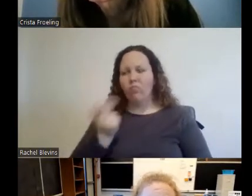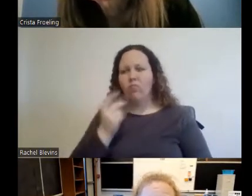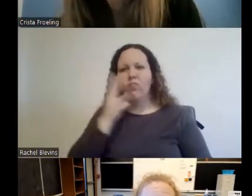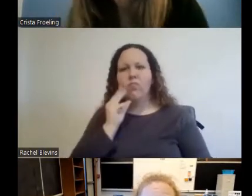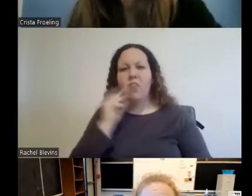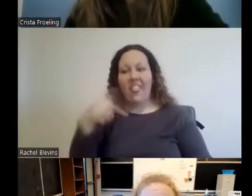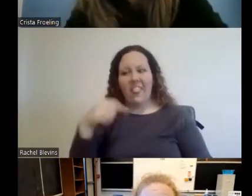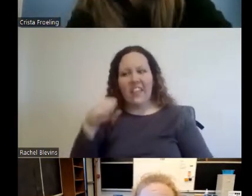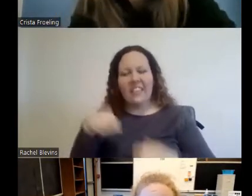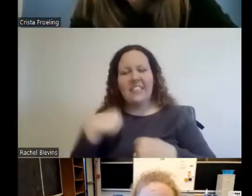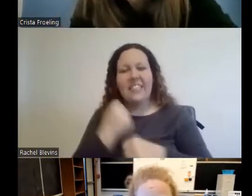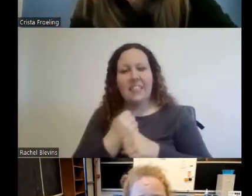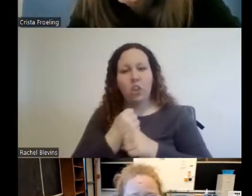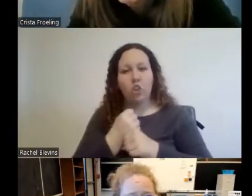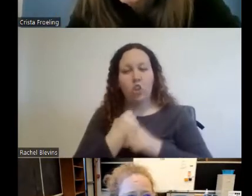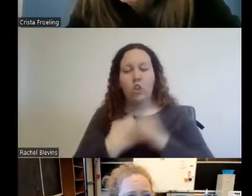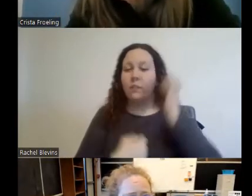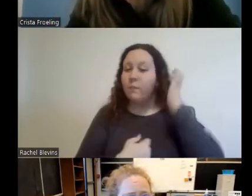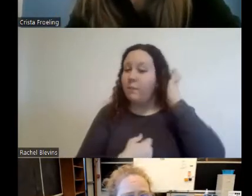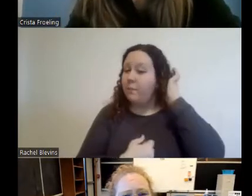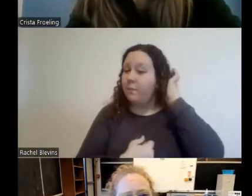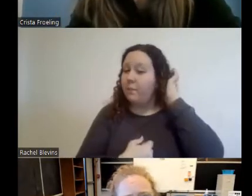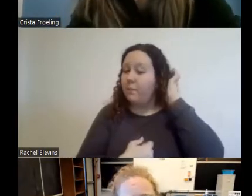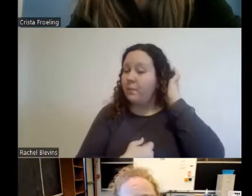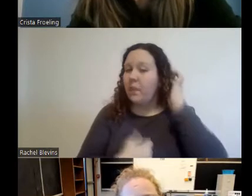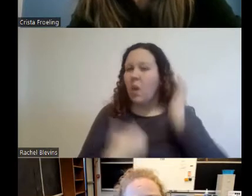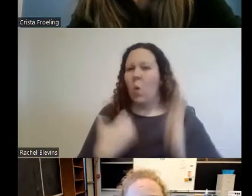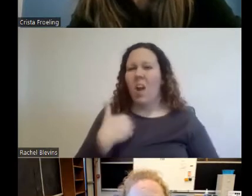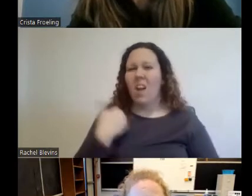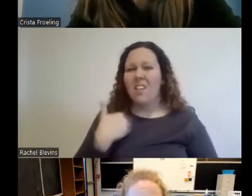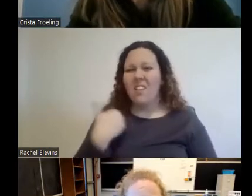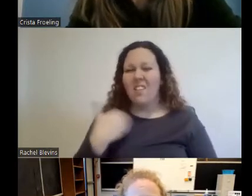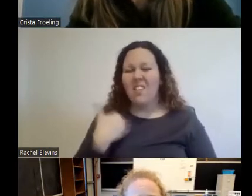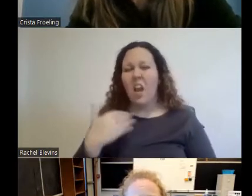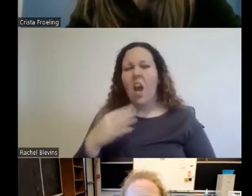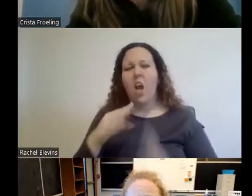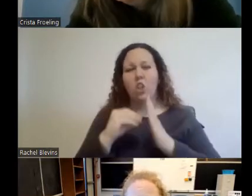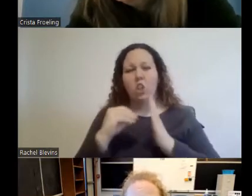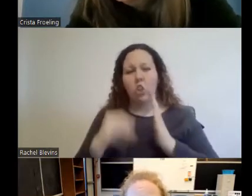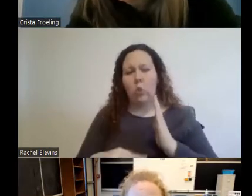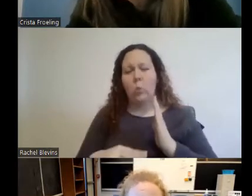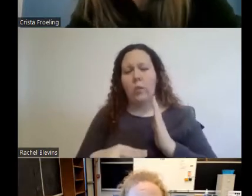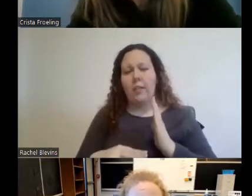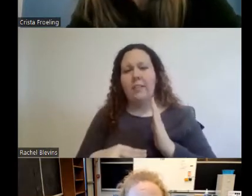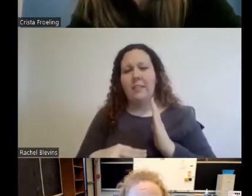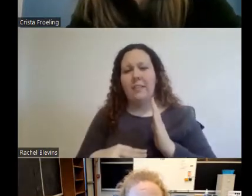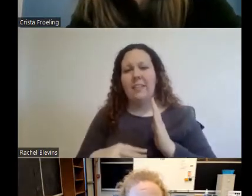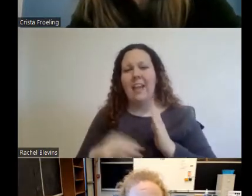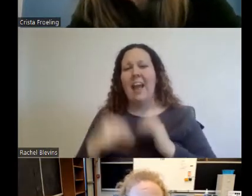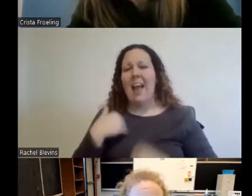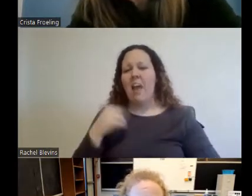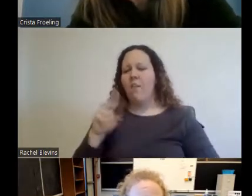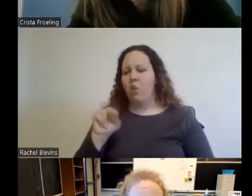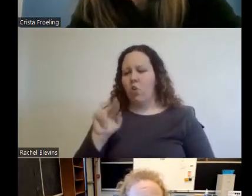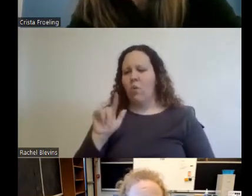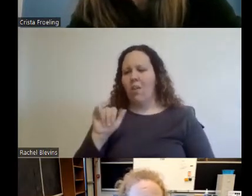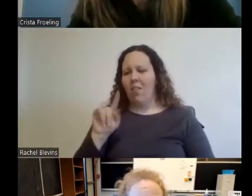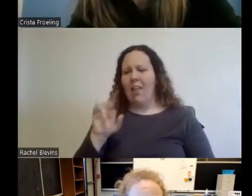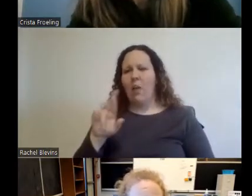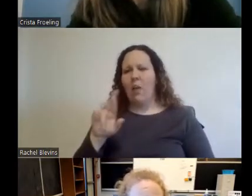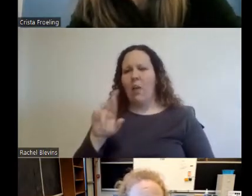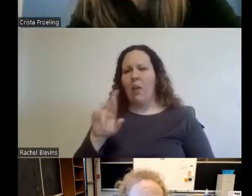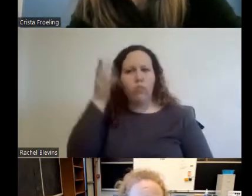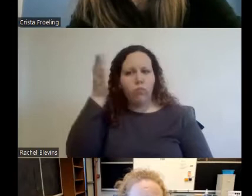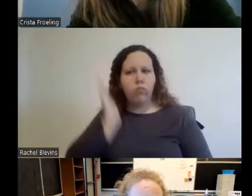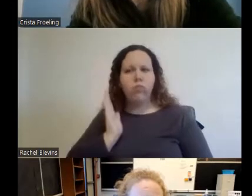year with young students who have a unilateral loss, and school